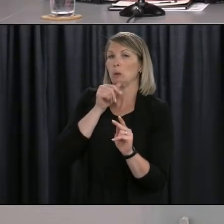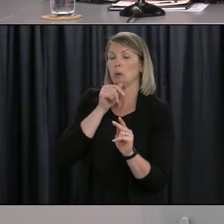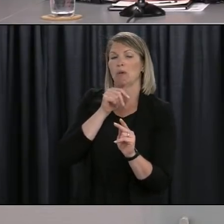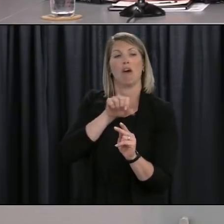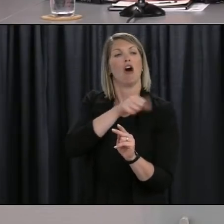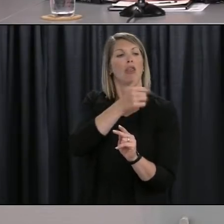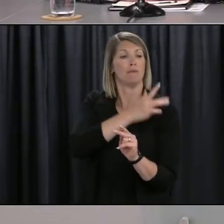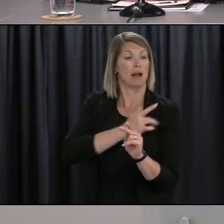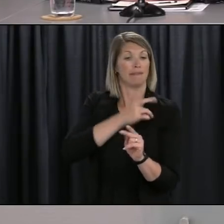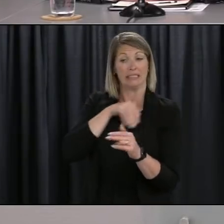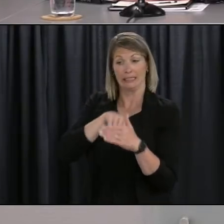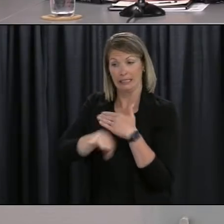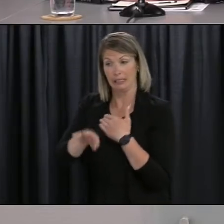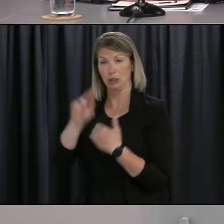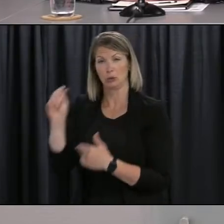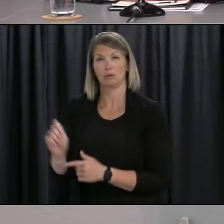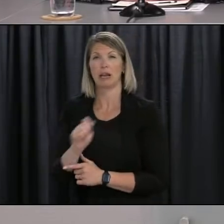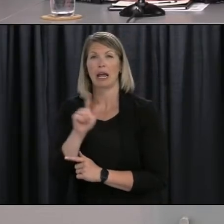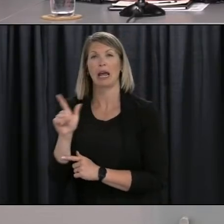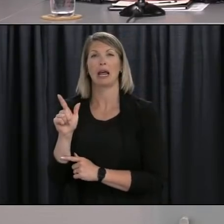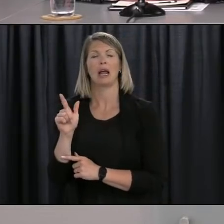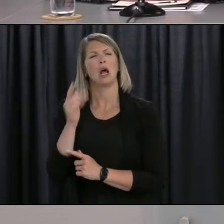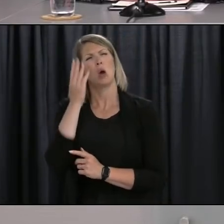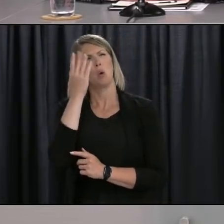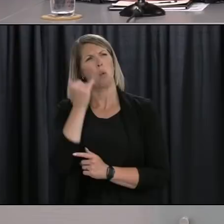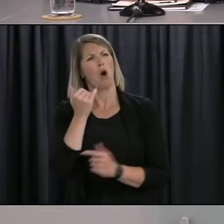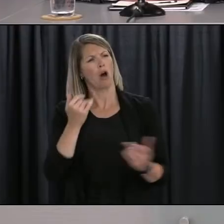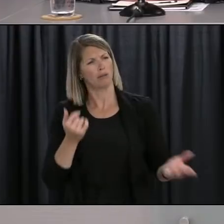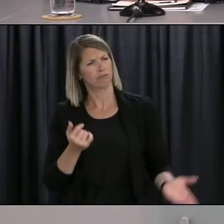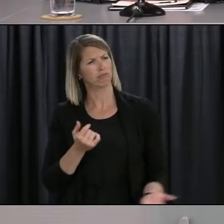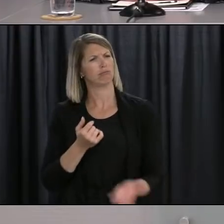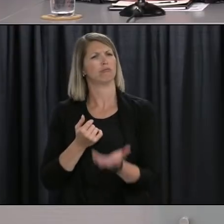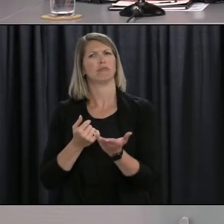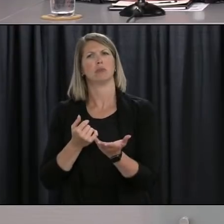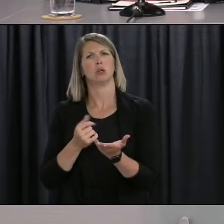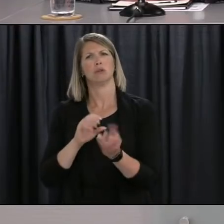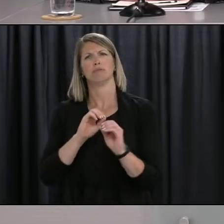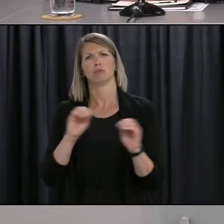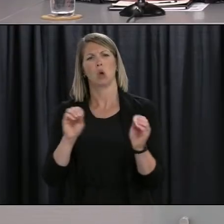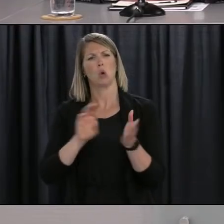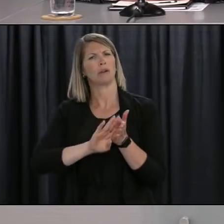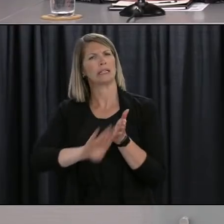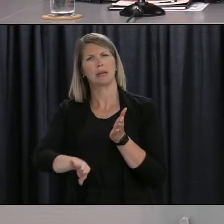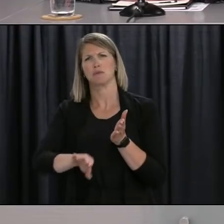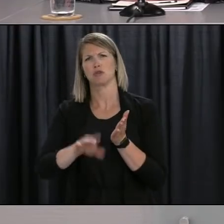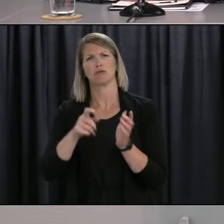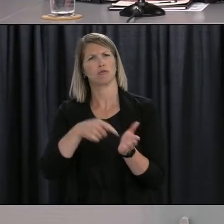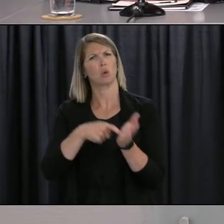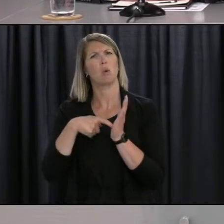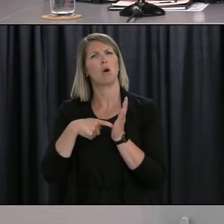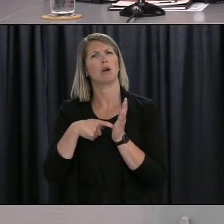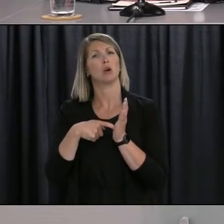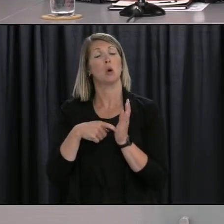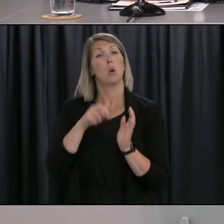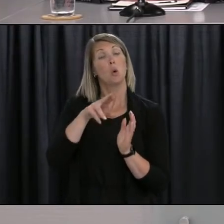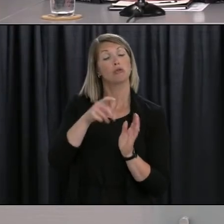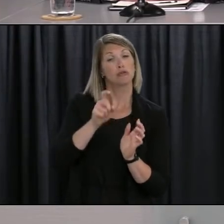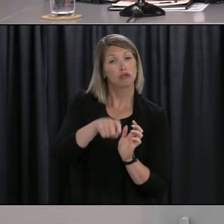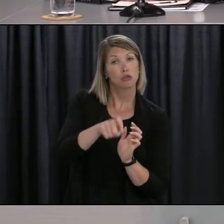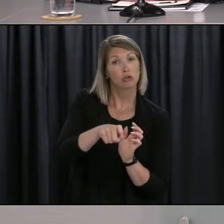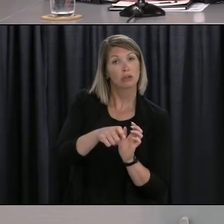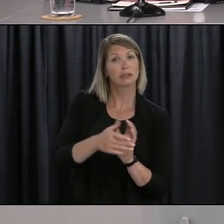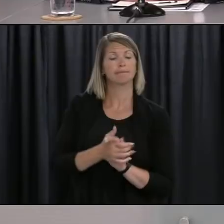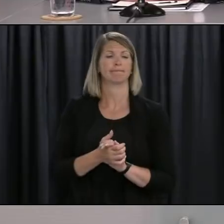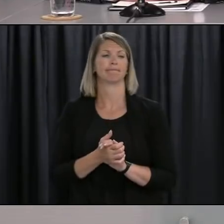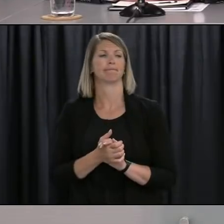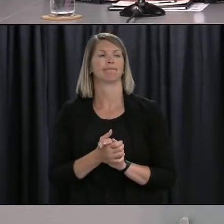be why we're not getting particularly aggressive on that if we're going to let in more people from outside of the province. So testing